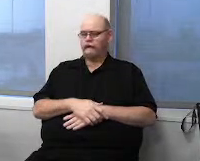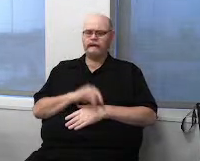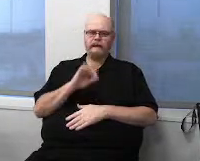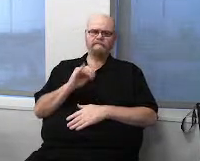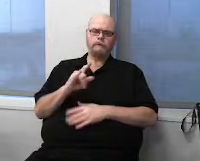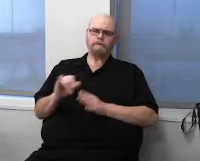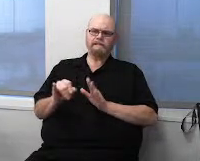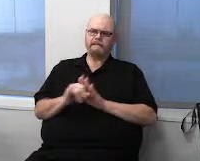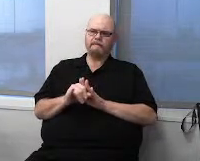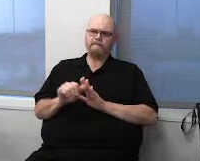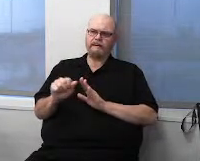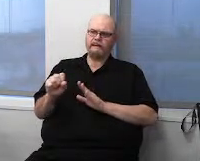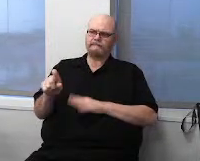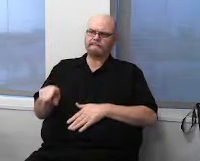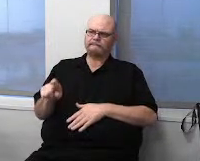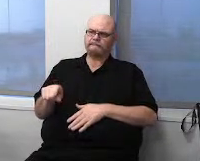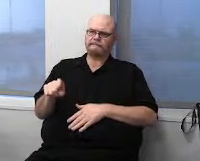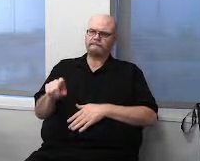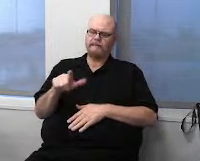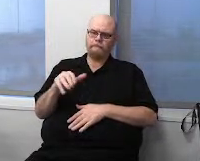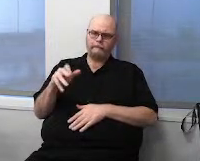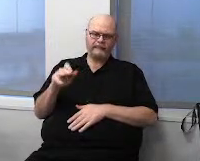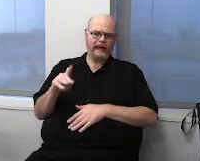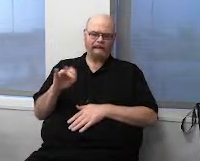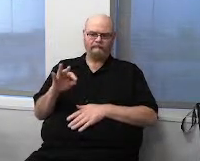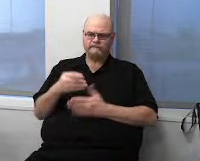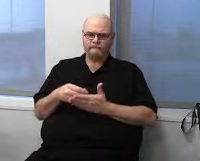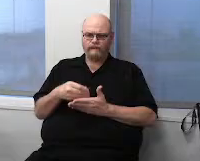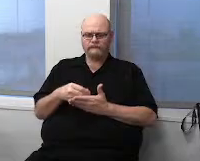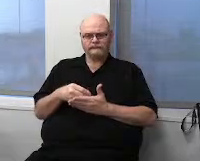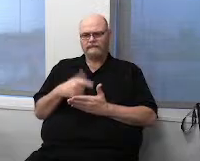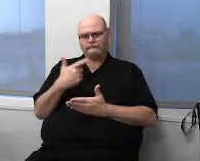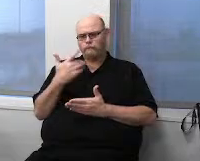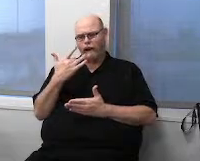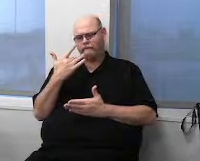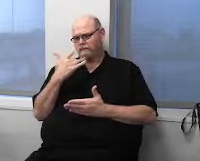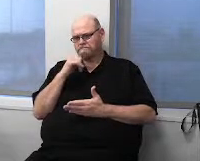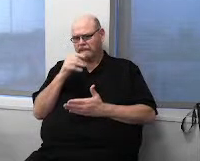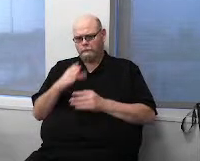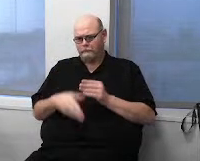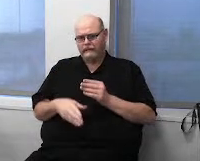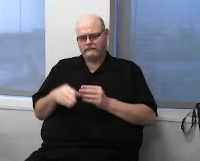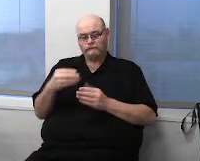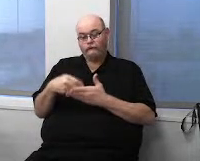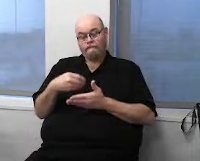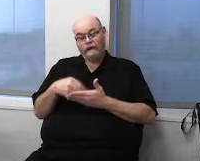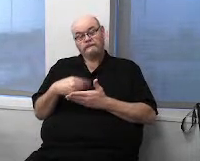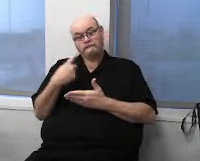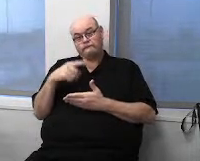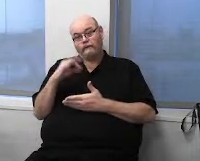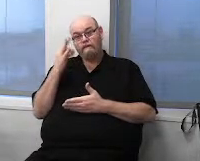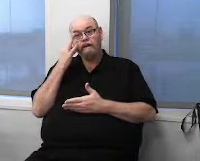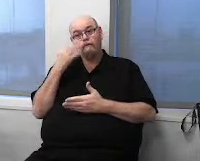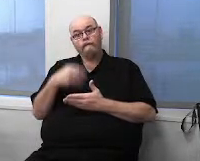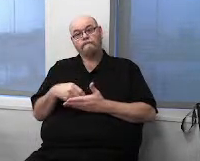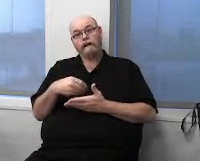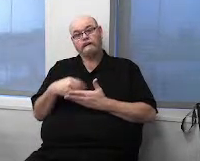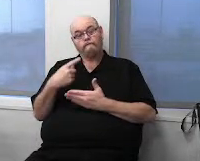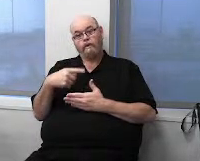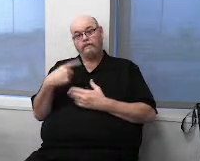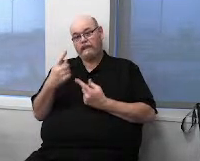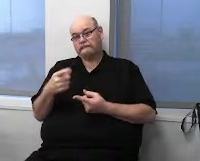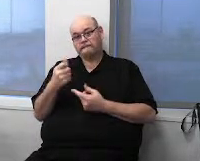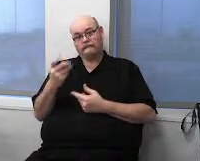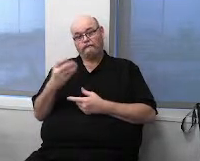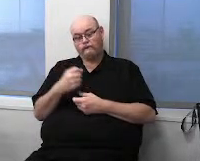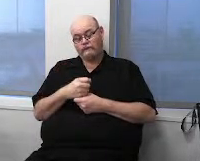A project was identified needed at some point. Probably lack of funds was the reason it didn't get completed. Funding has been an issue for a lot of the federal funding